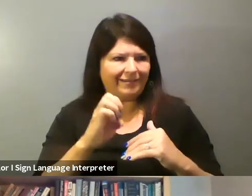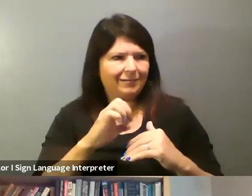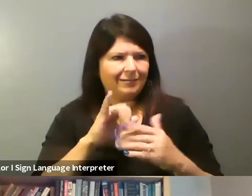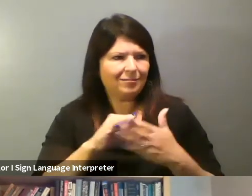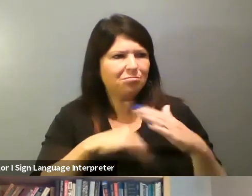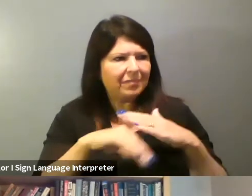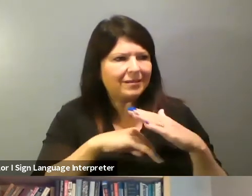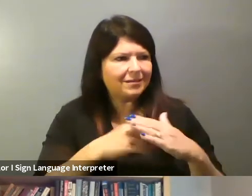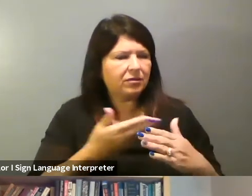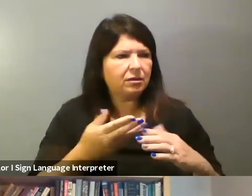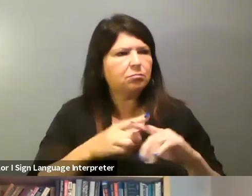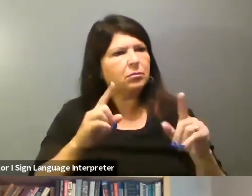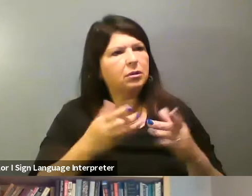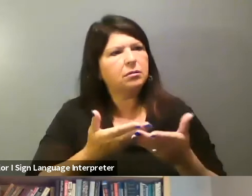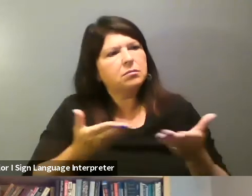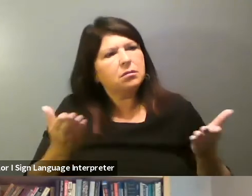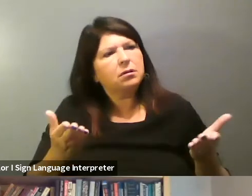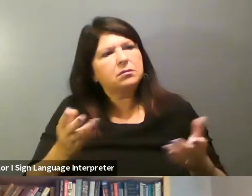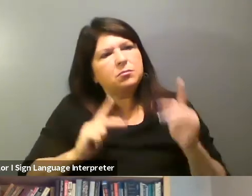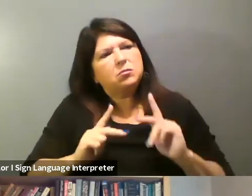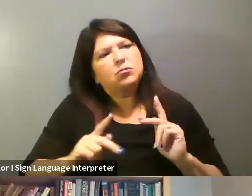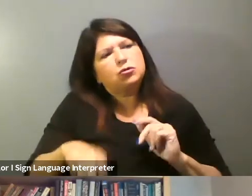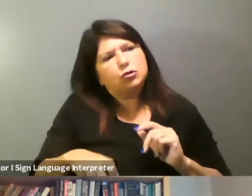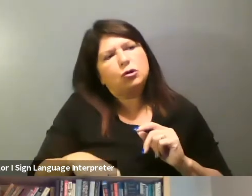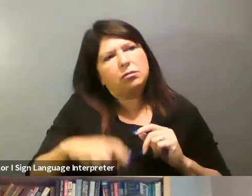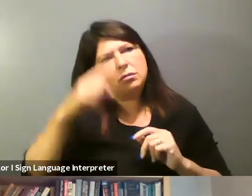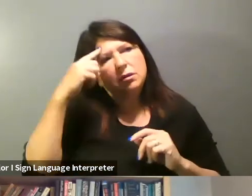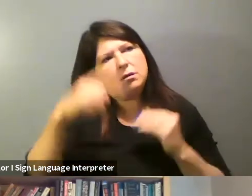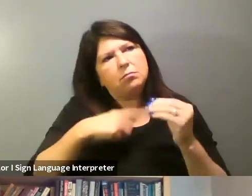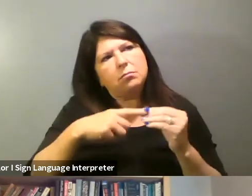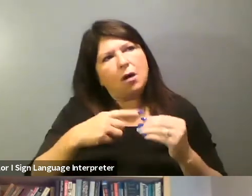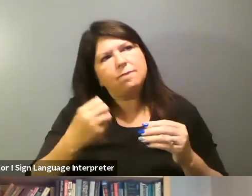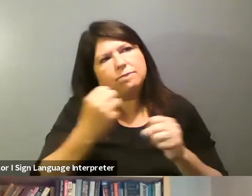that a person should be thinking about fighting for and struggling